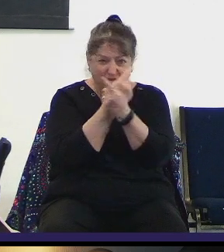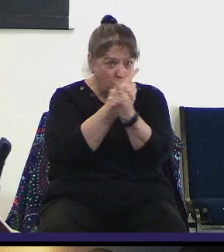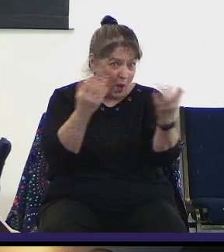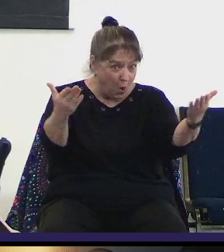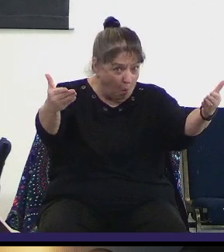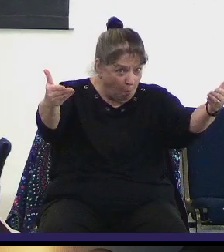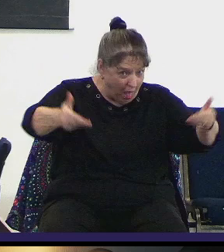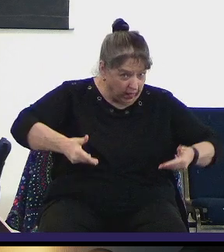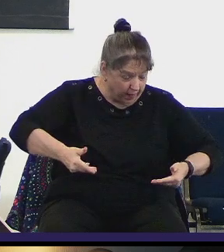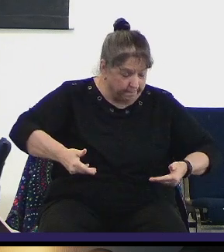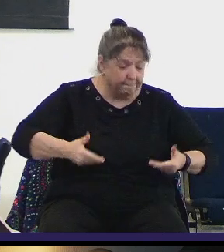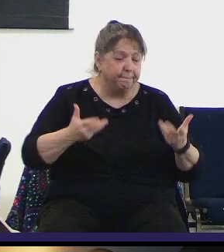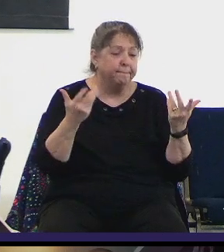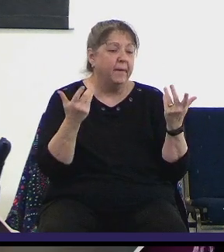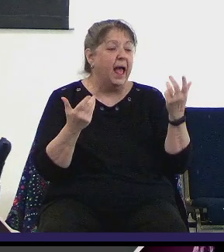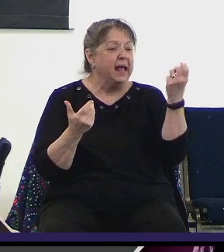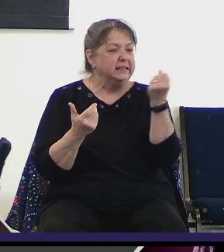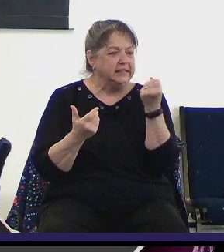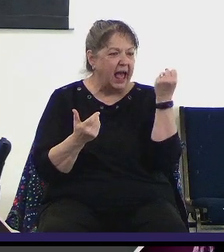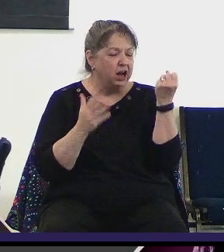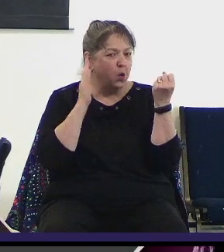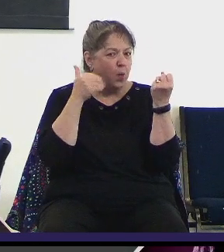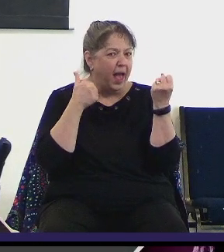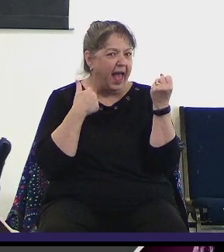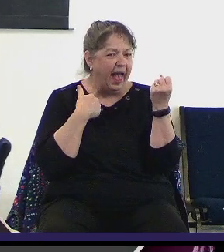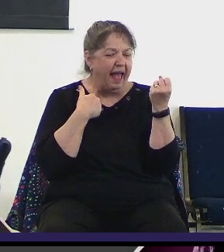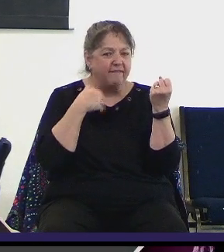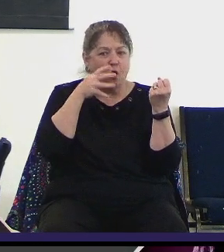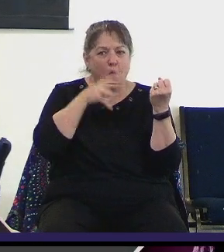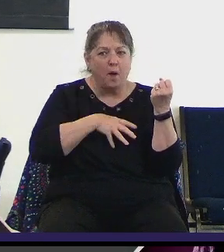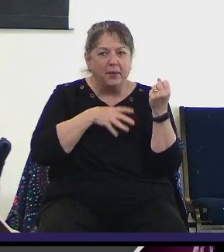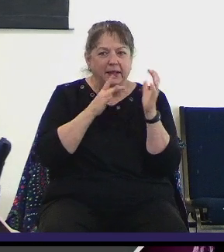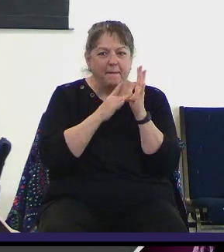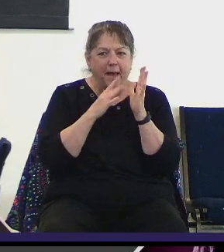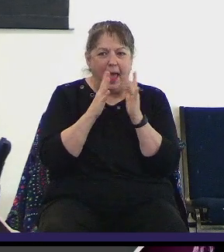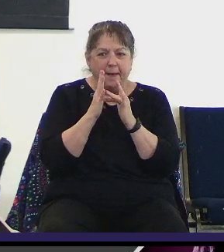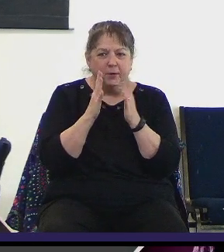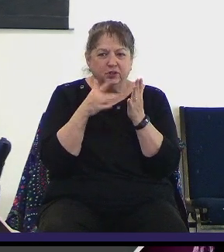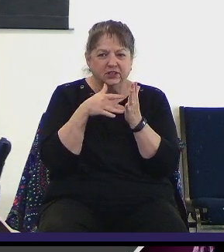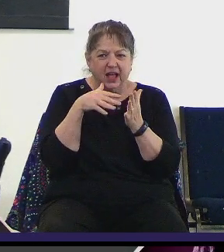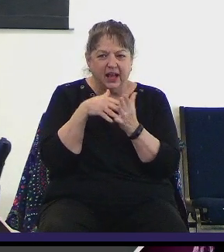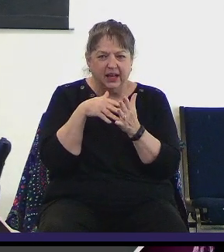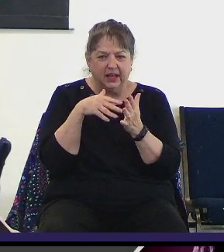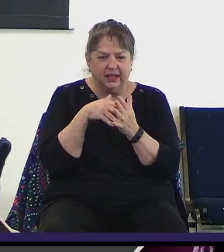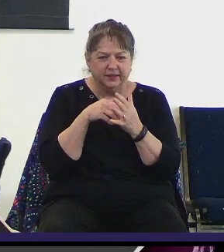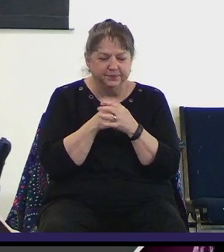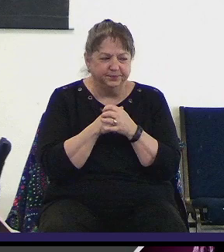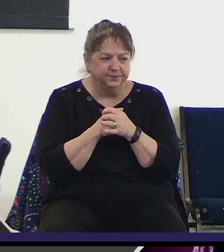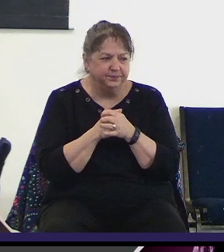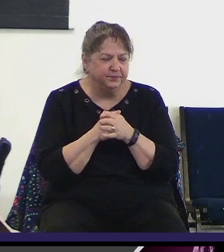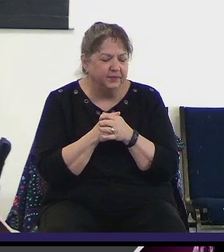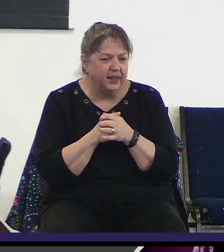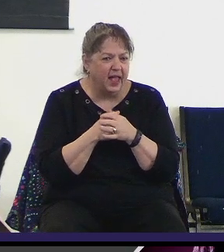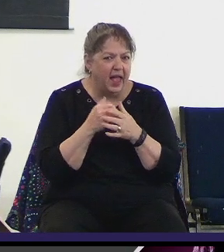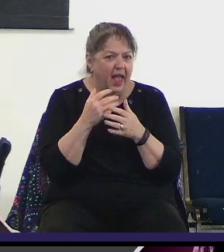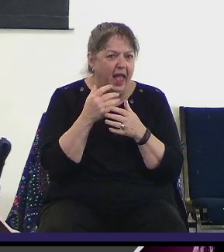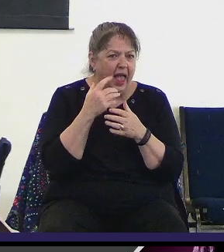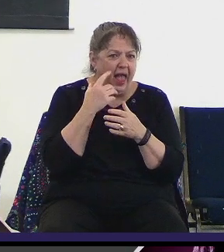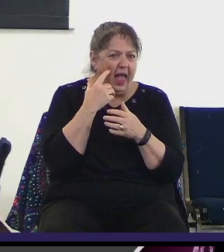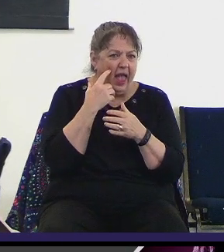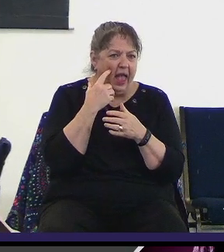welcome. Saturday is our Women's Monthly Bible Study, this coming Saturday. And next Sunday is